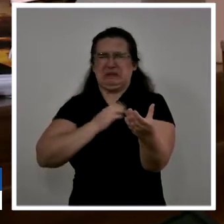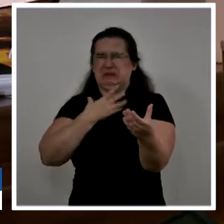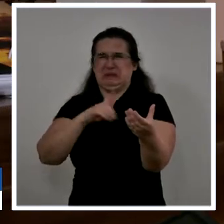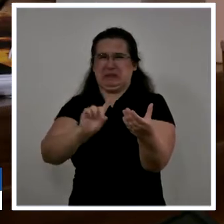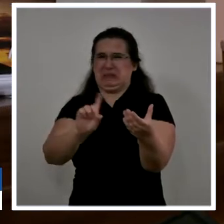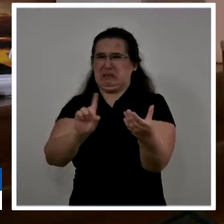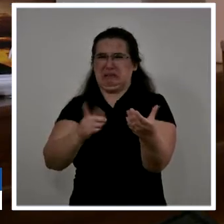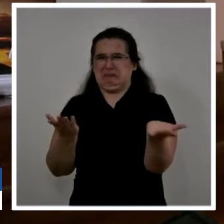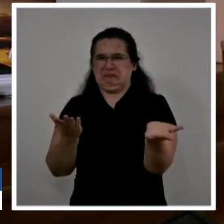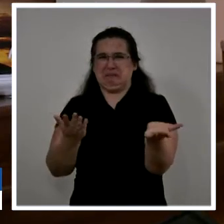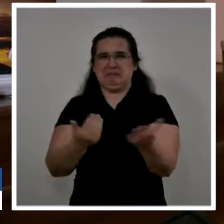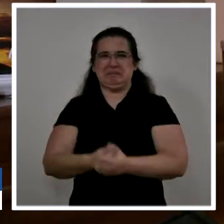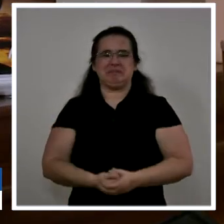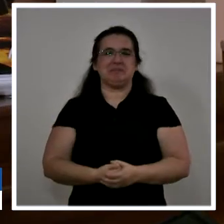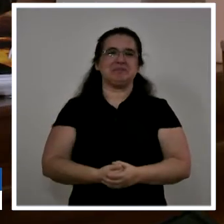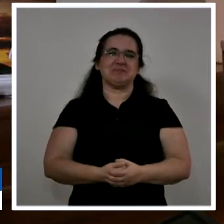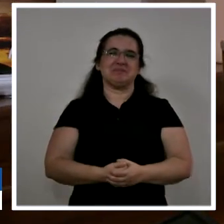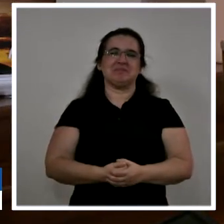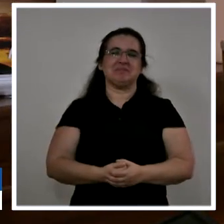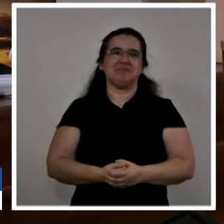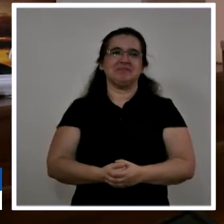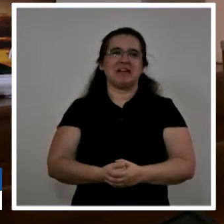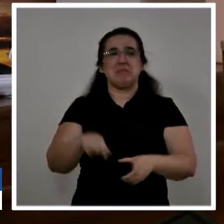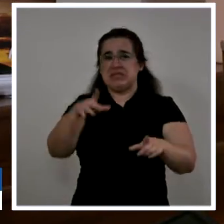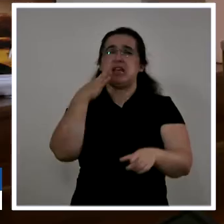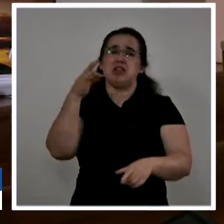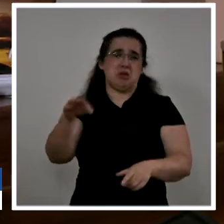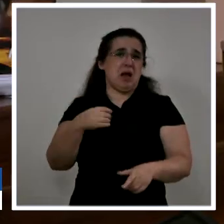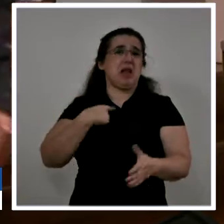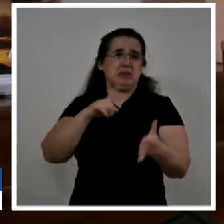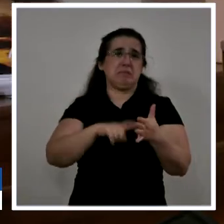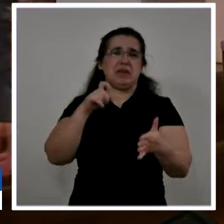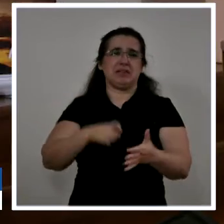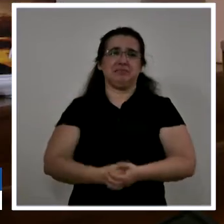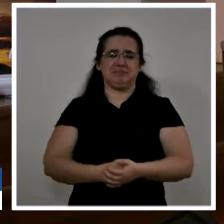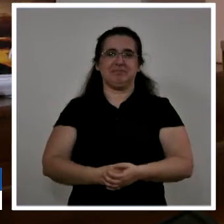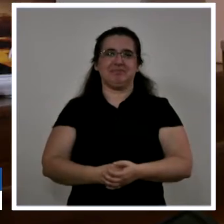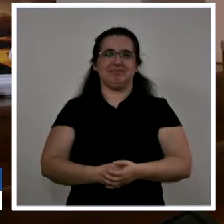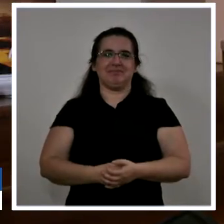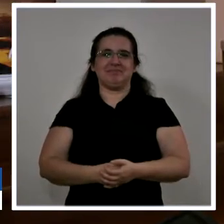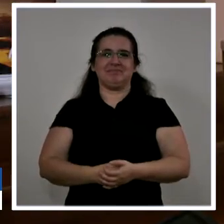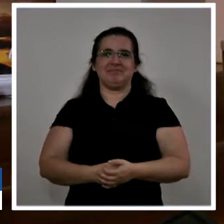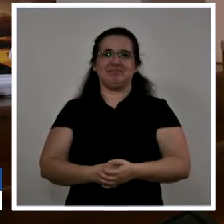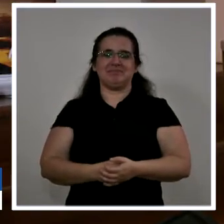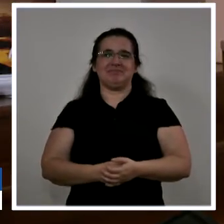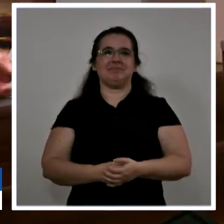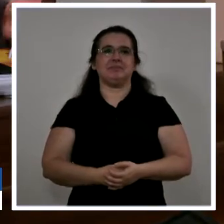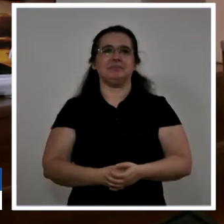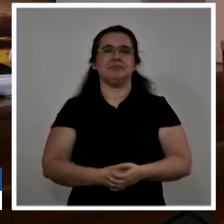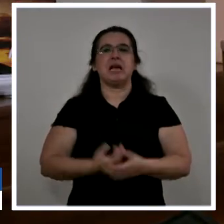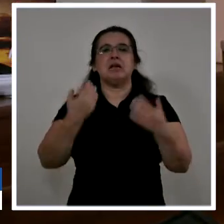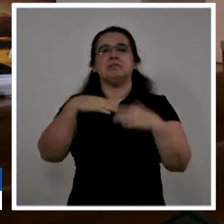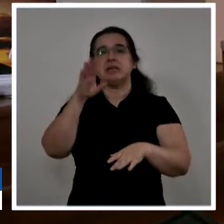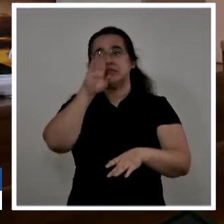que ela fizesse isso. But that happens a lot in America. Mas isso é comum na América. But if you are a mouse. Mas se vocês